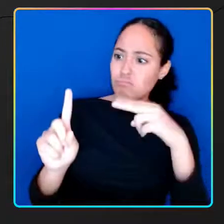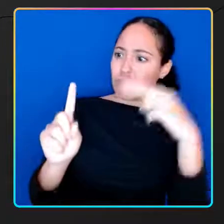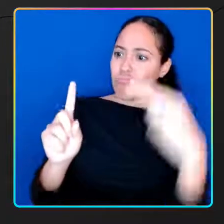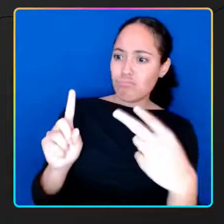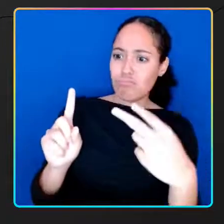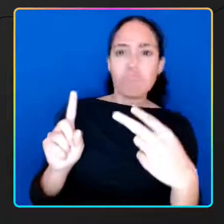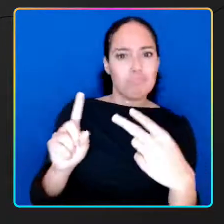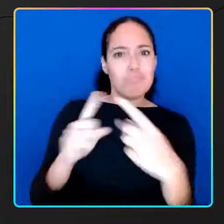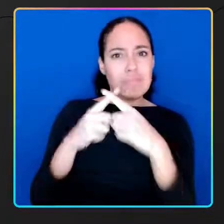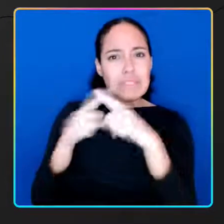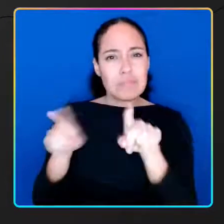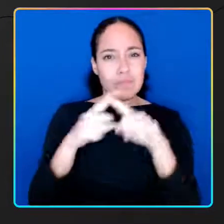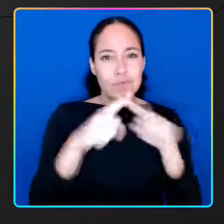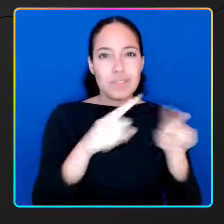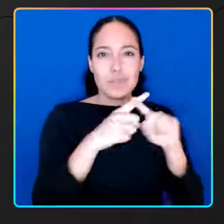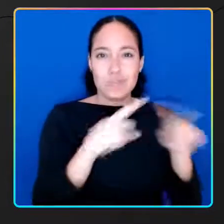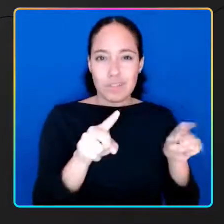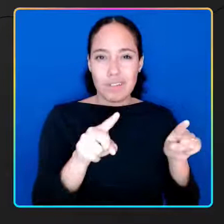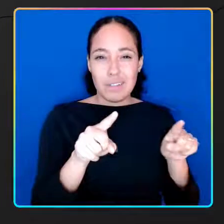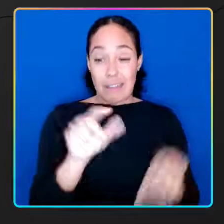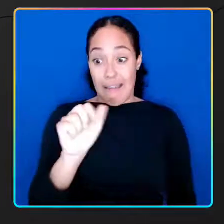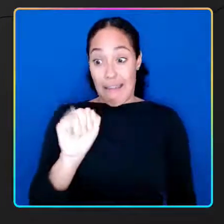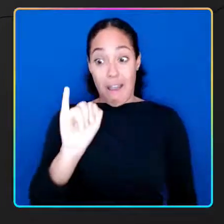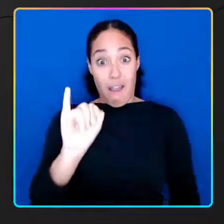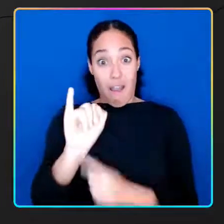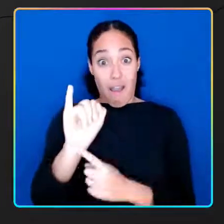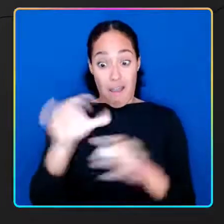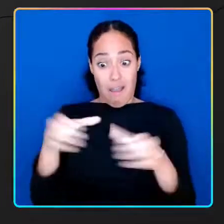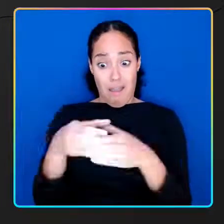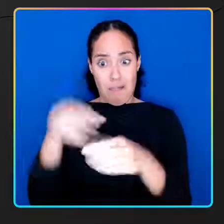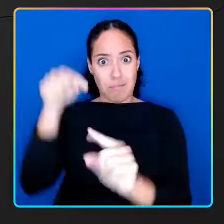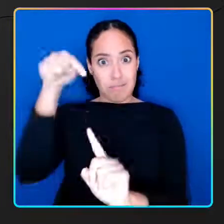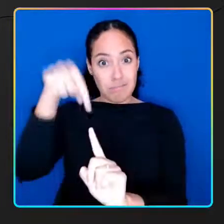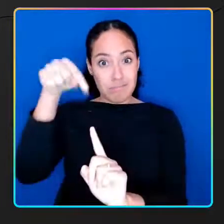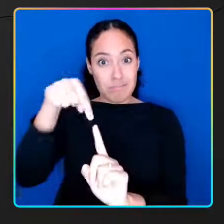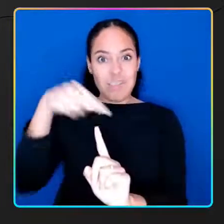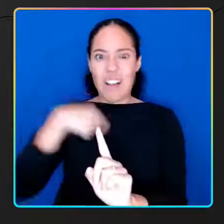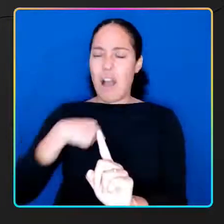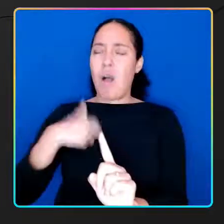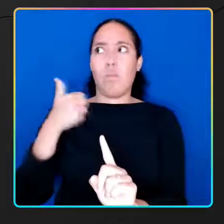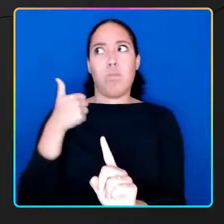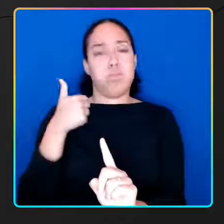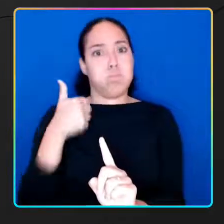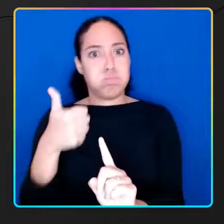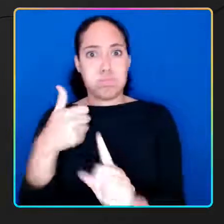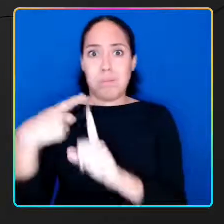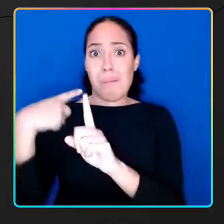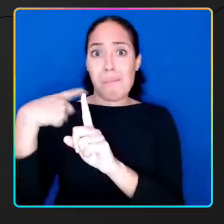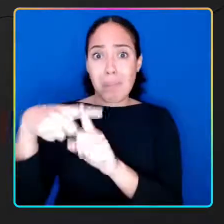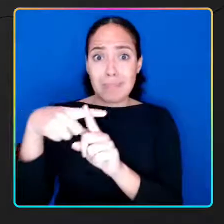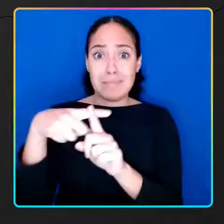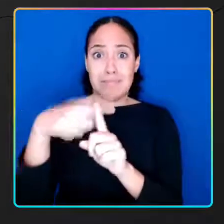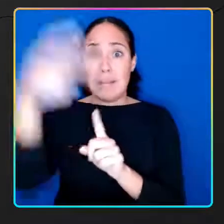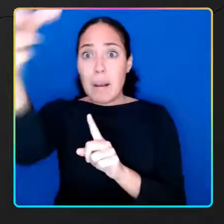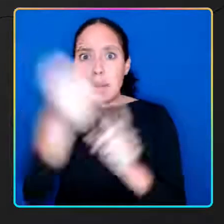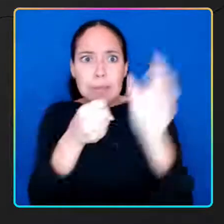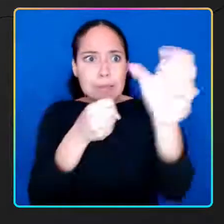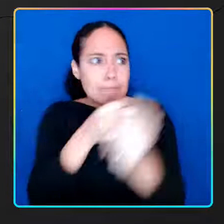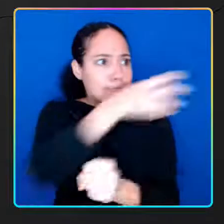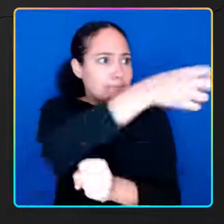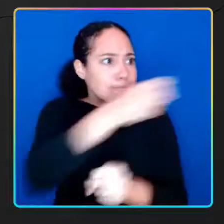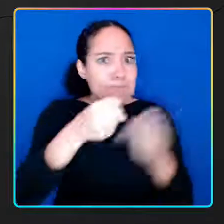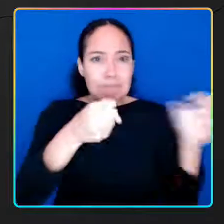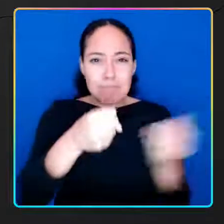AI really benefits from people coming from like biology, psychology, like finance,